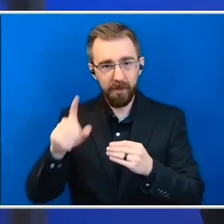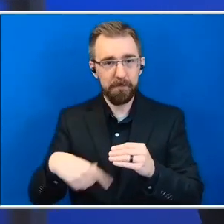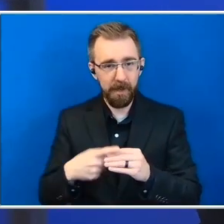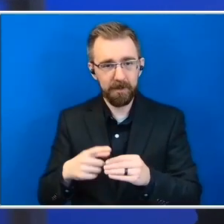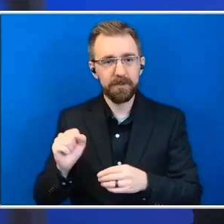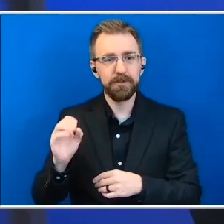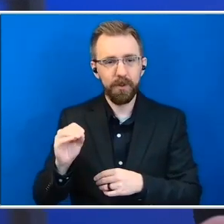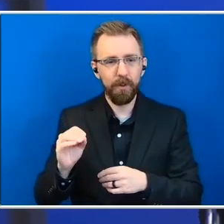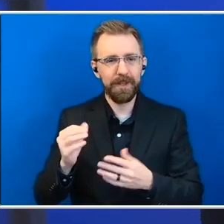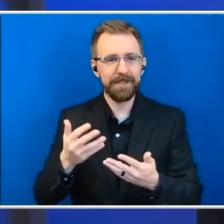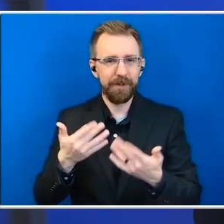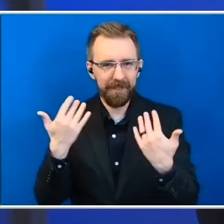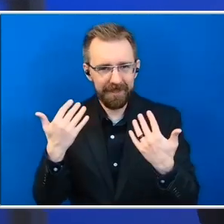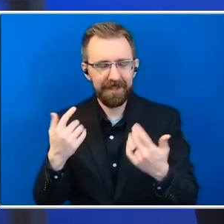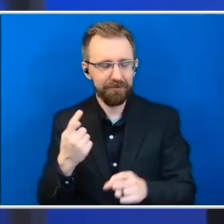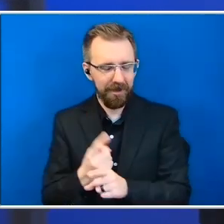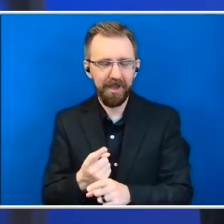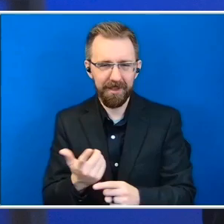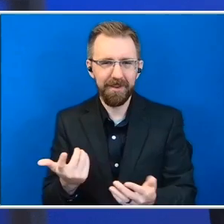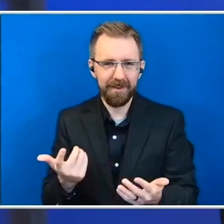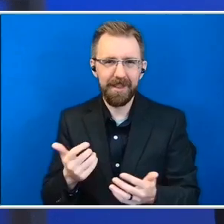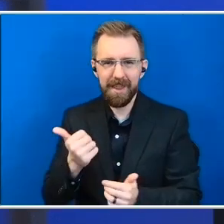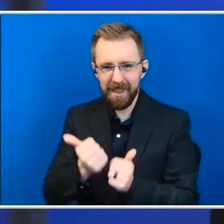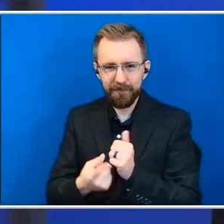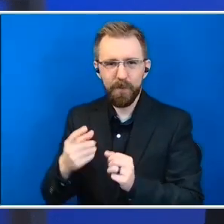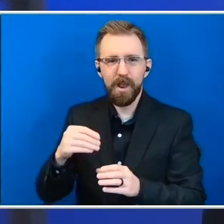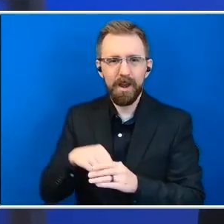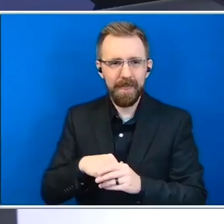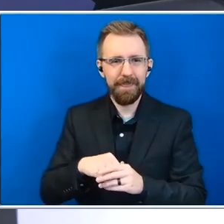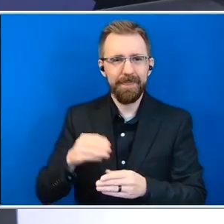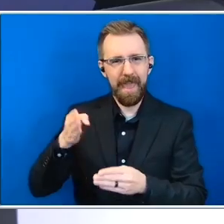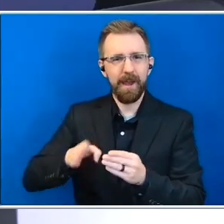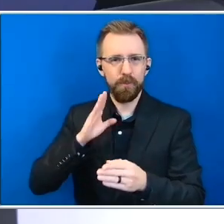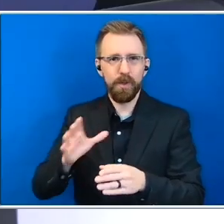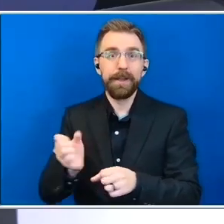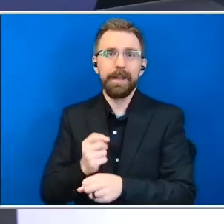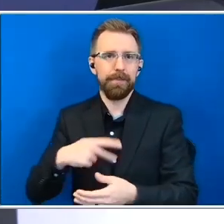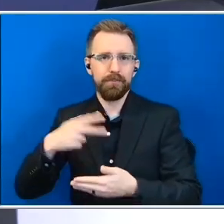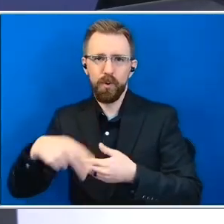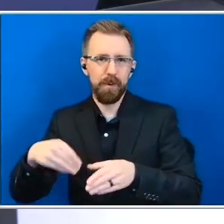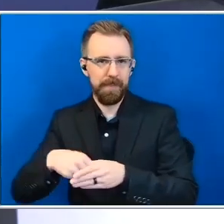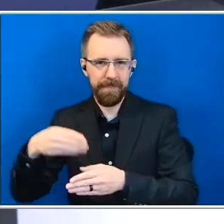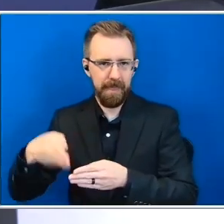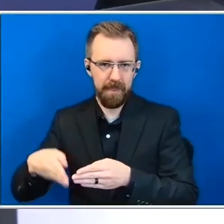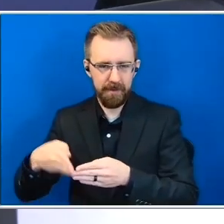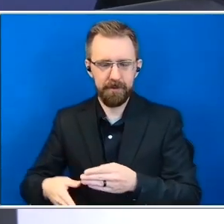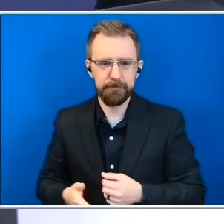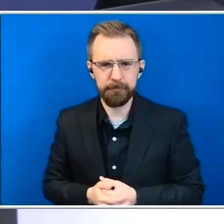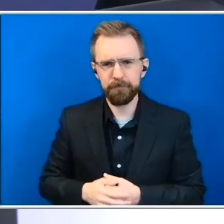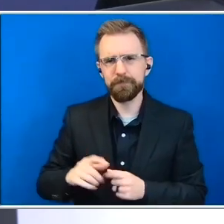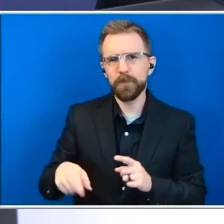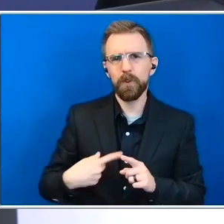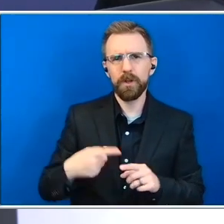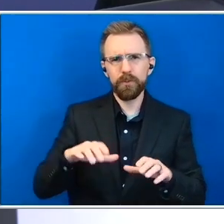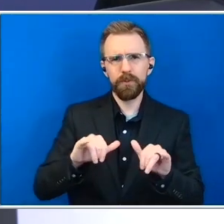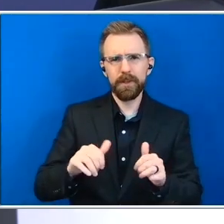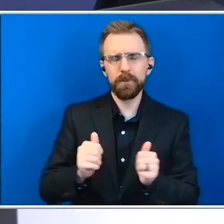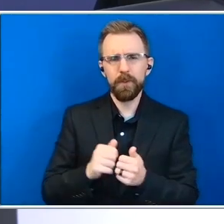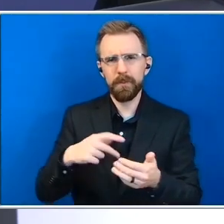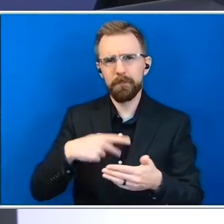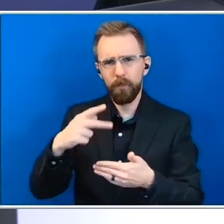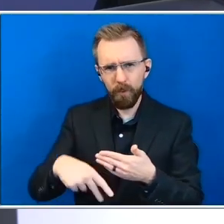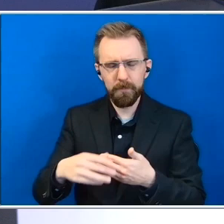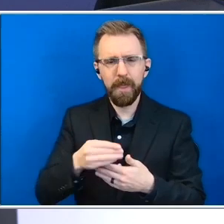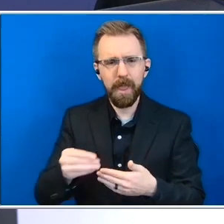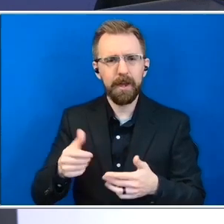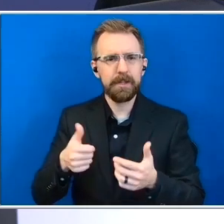friendly, right? And everyone in the end will end up getting the program. And when you do this with the program and with the texting, people get